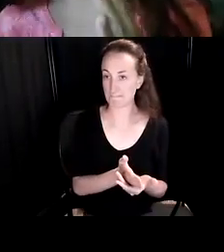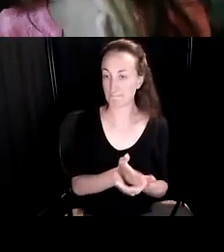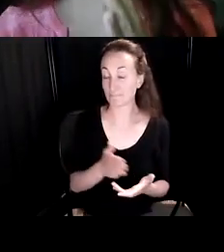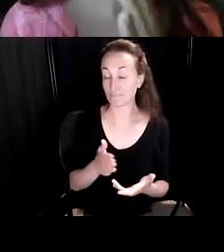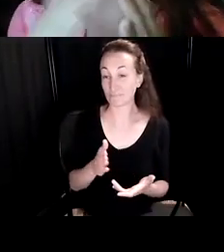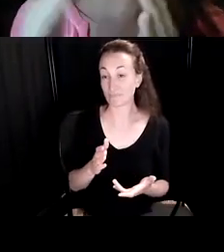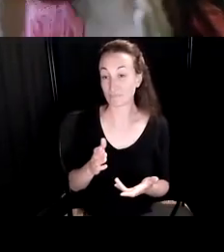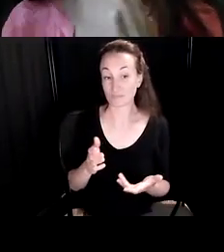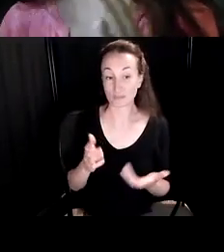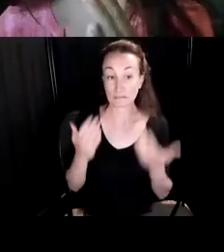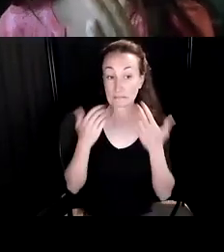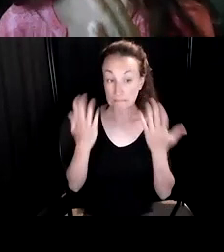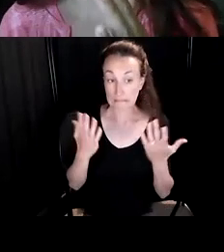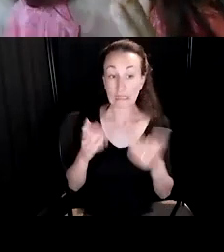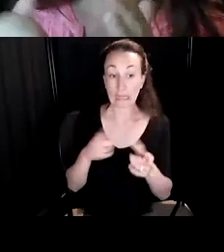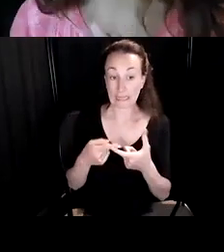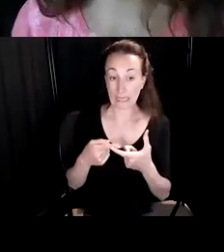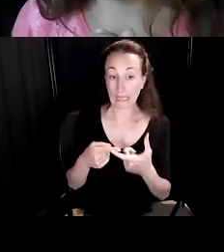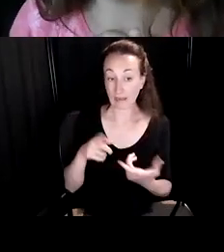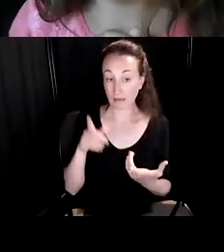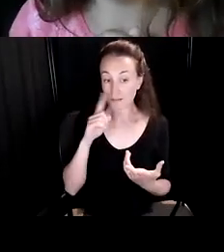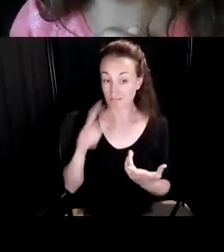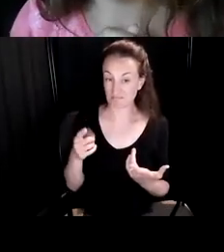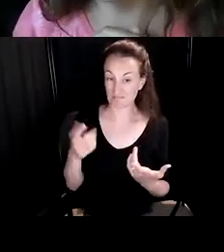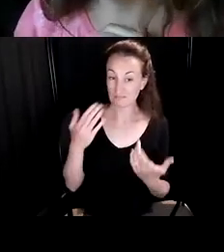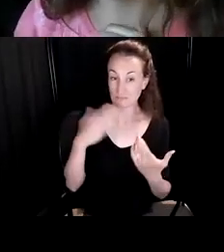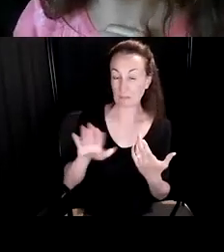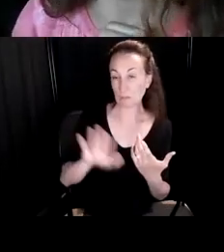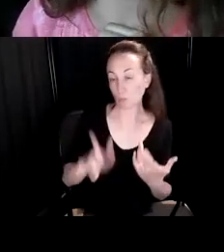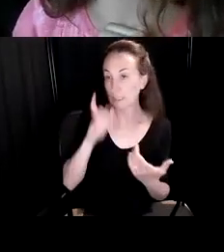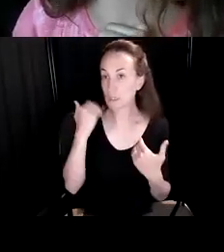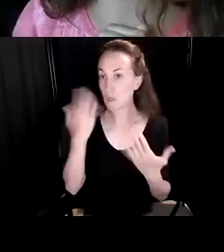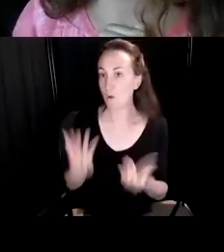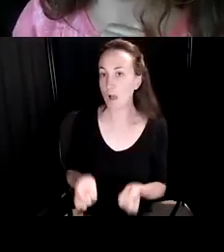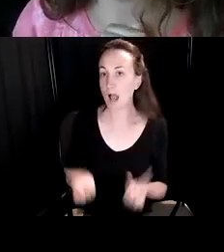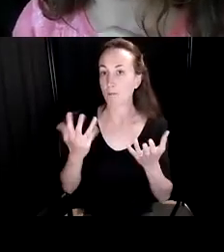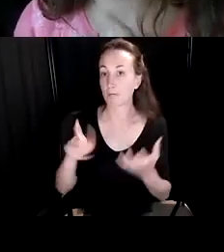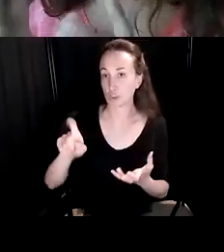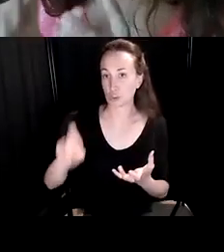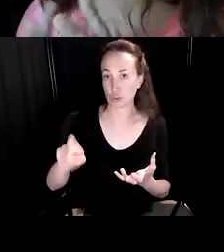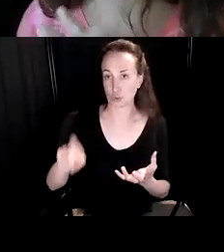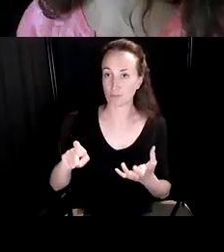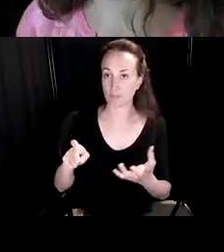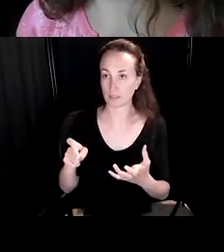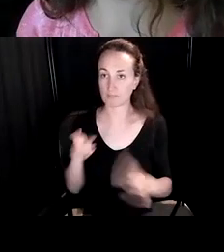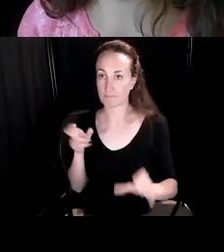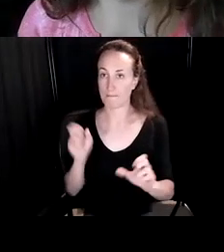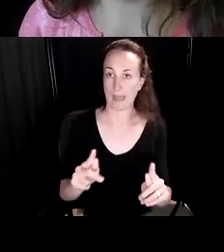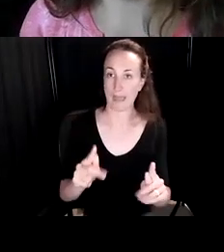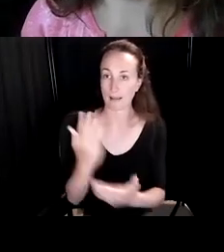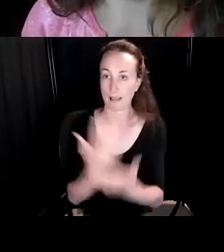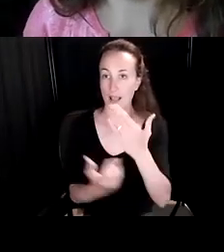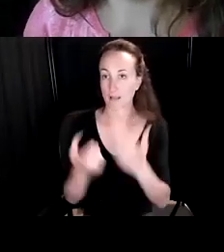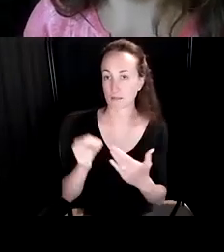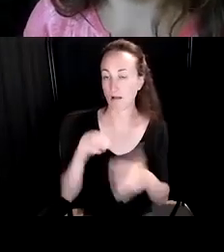should have been doing a hands-on experiential learning in the fall, of 2020. So this is really thinking about the spring